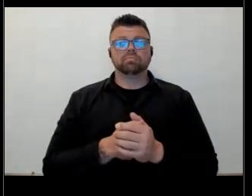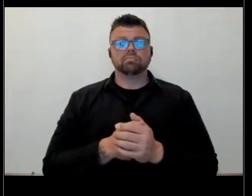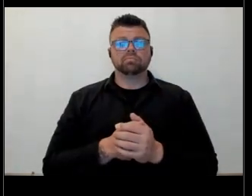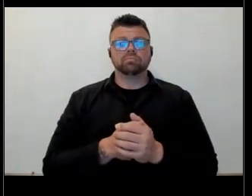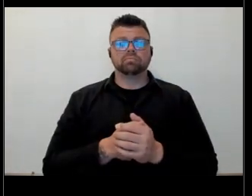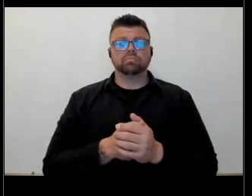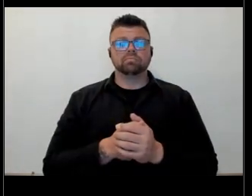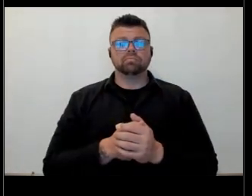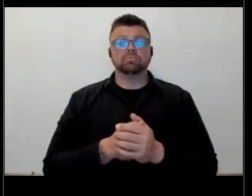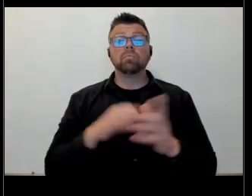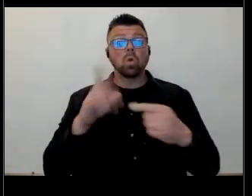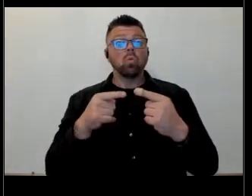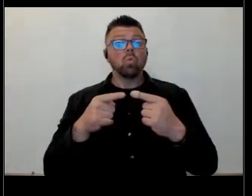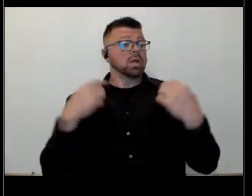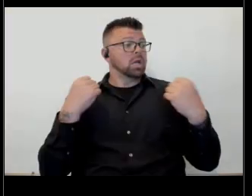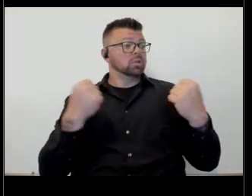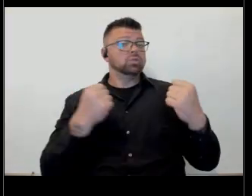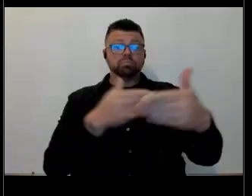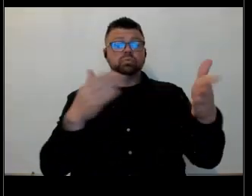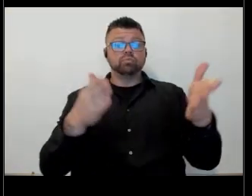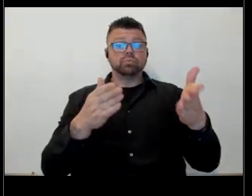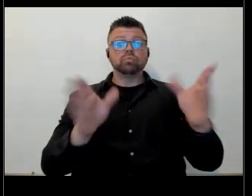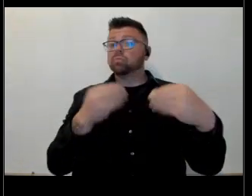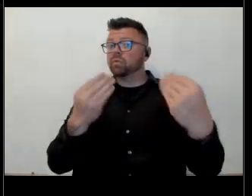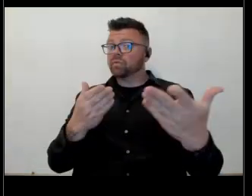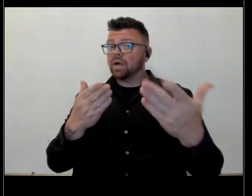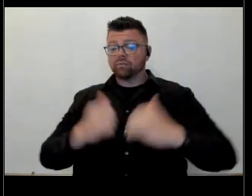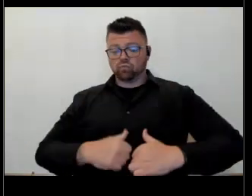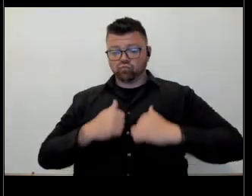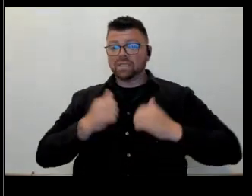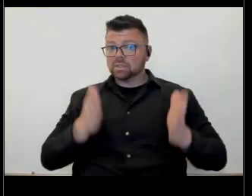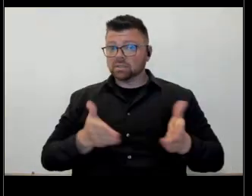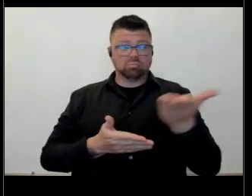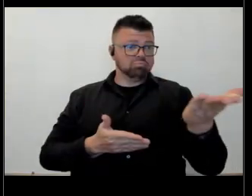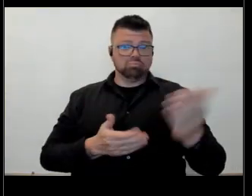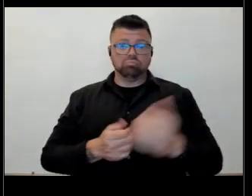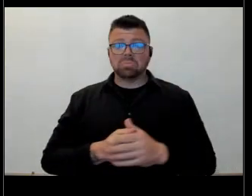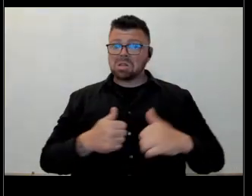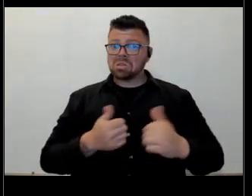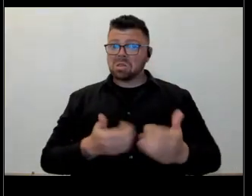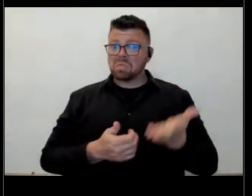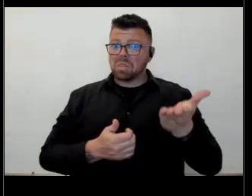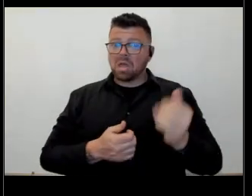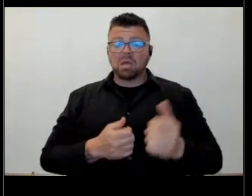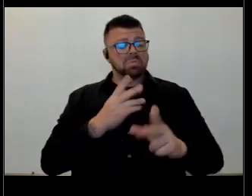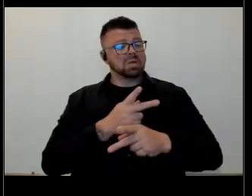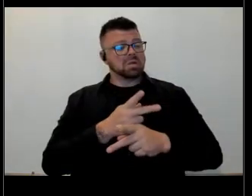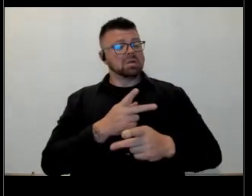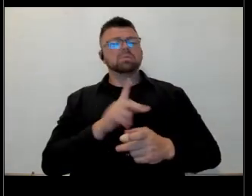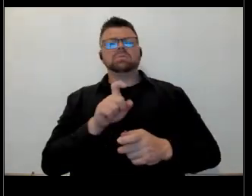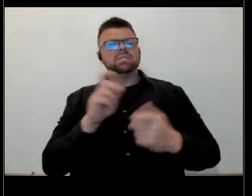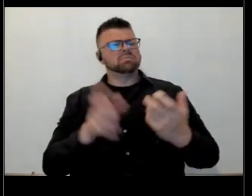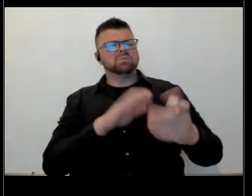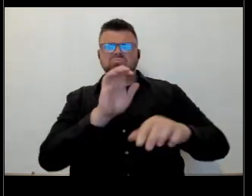When an exercise room is provided for residents, care must be taken to ensure that